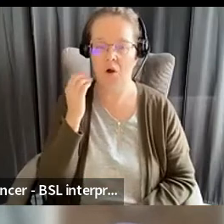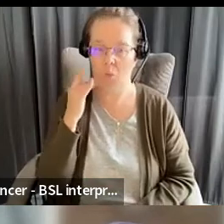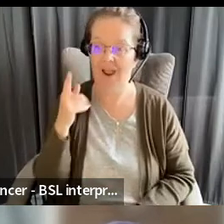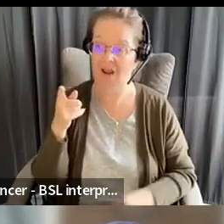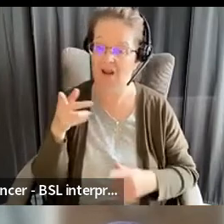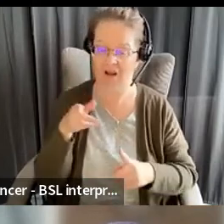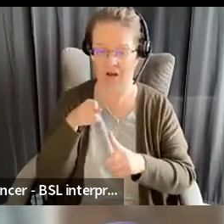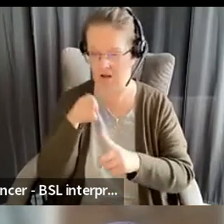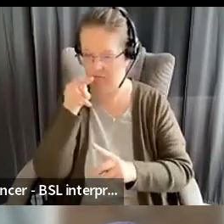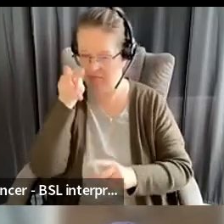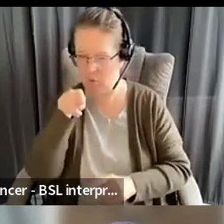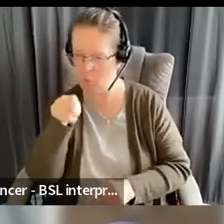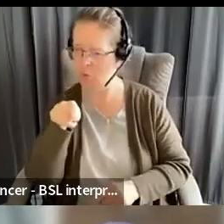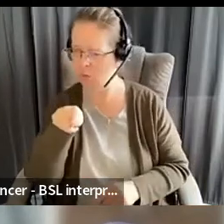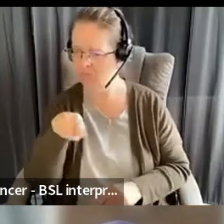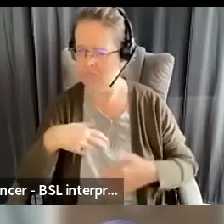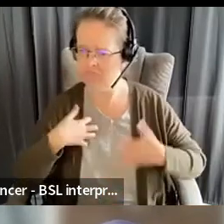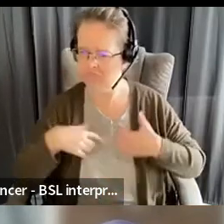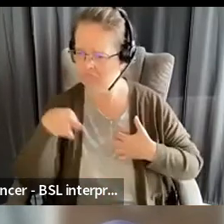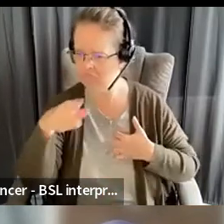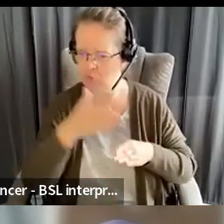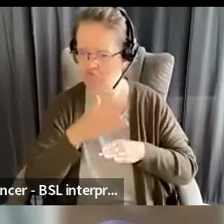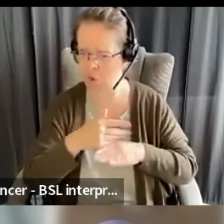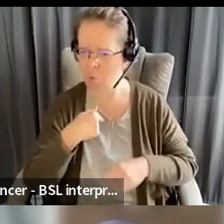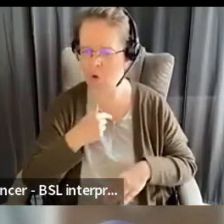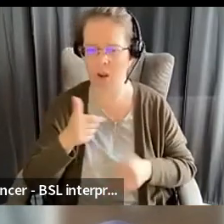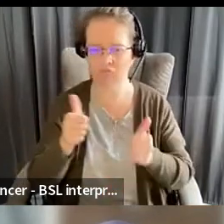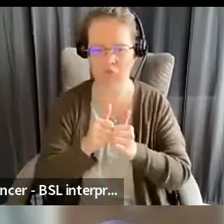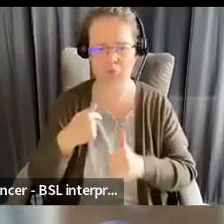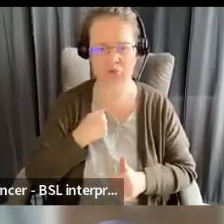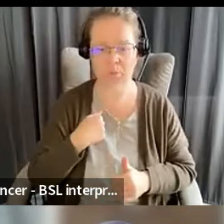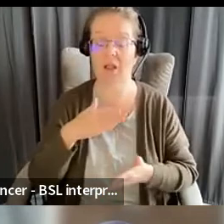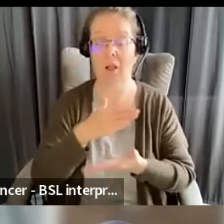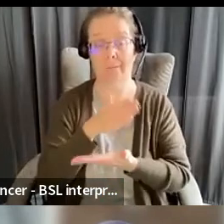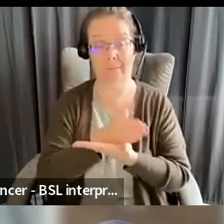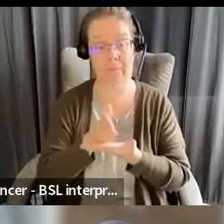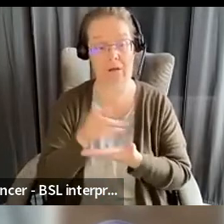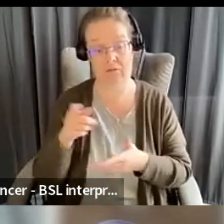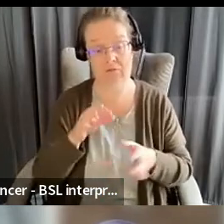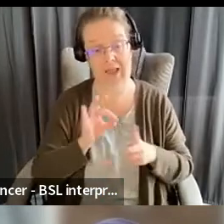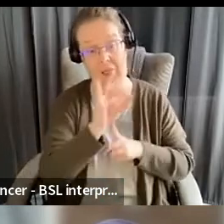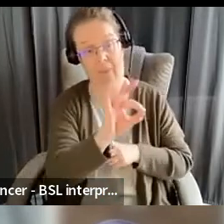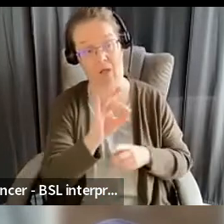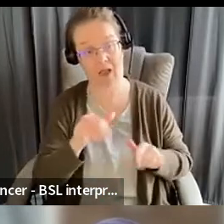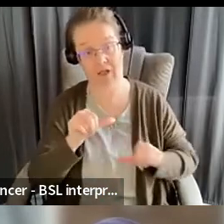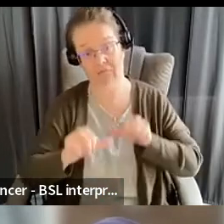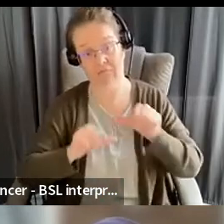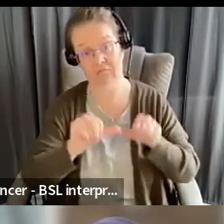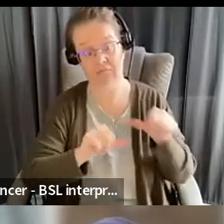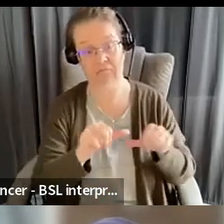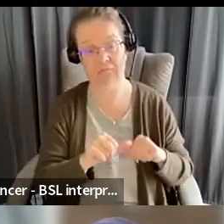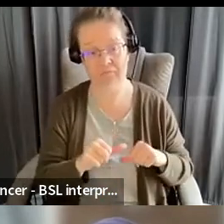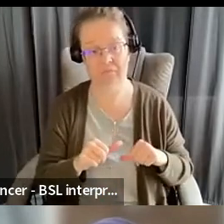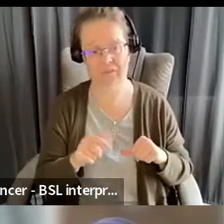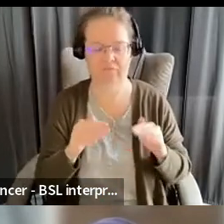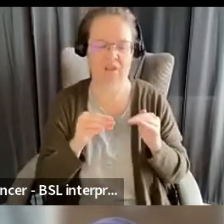identified a role of potential interest, as part of that application process, there'll be some